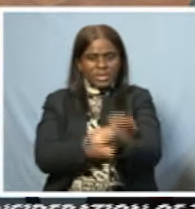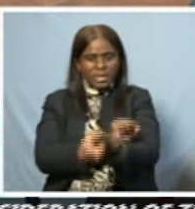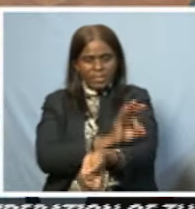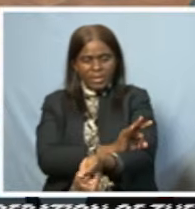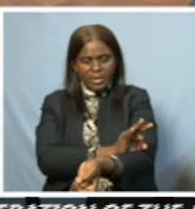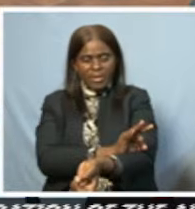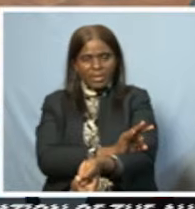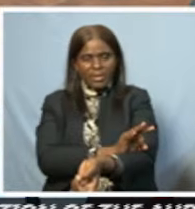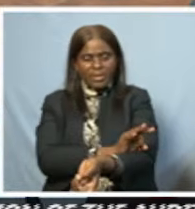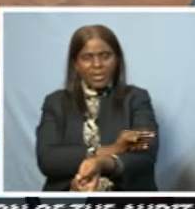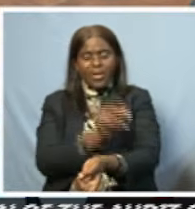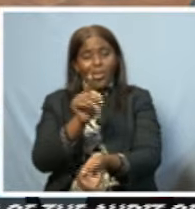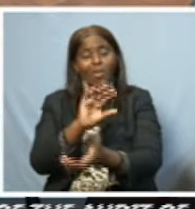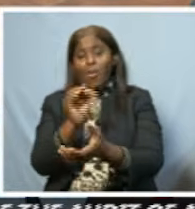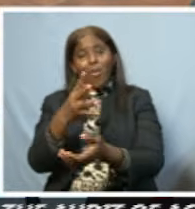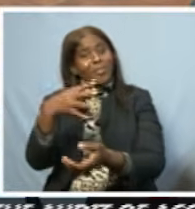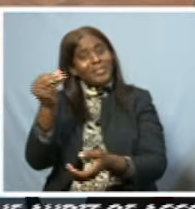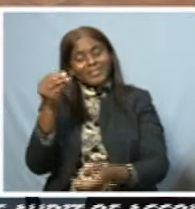Or we let them go?